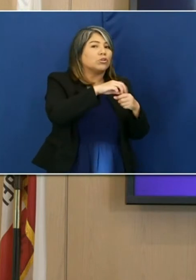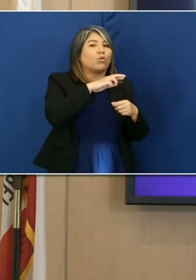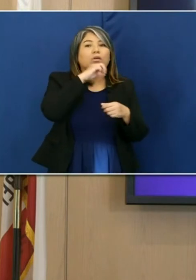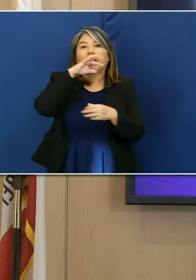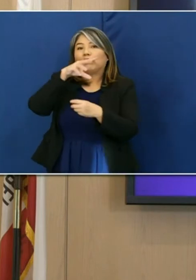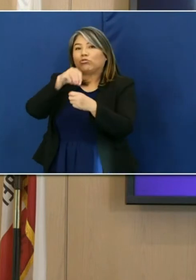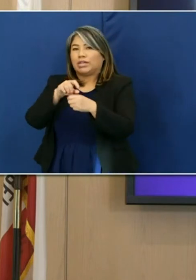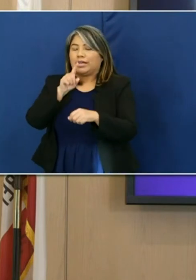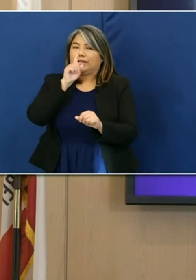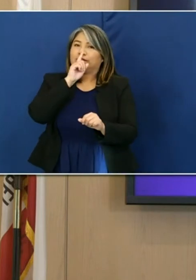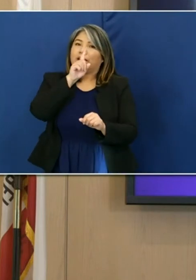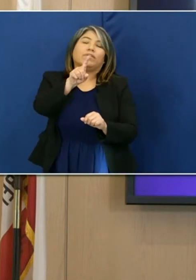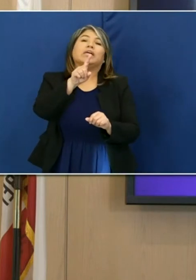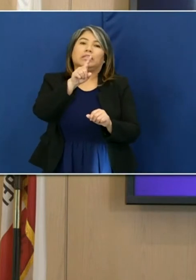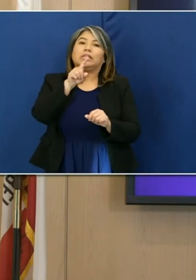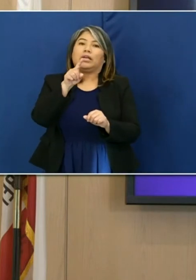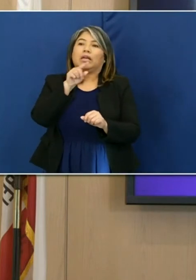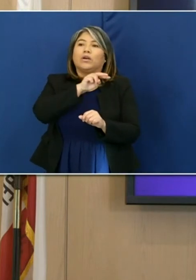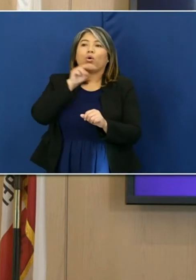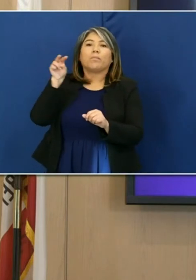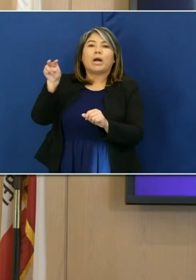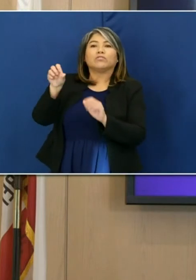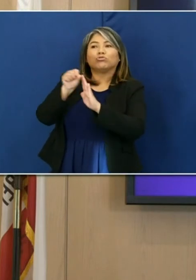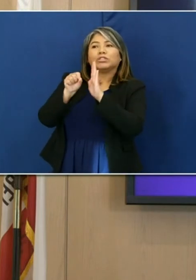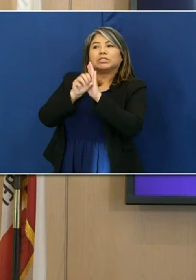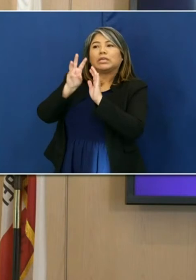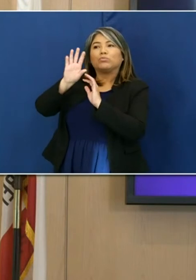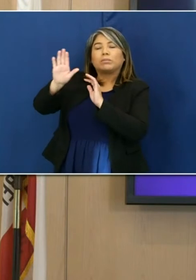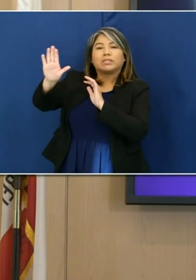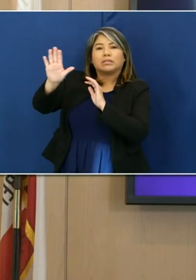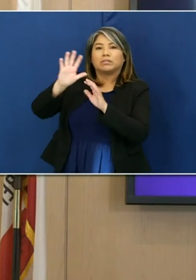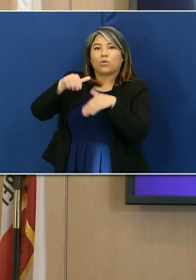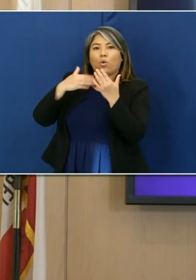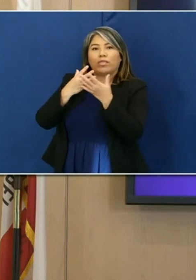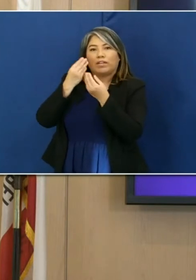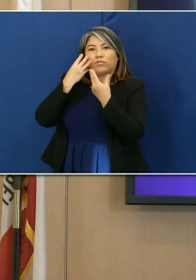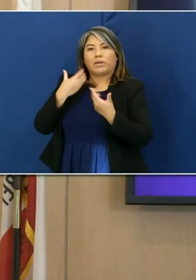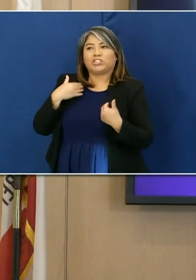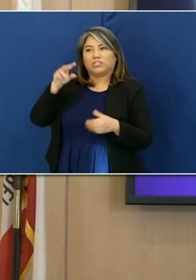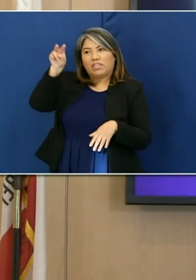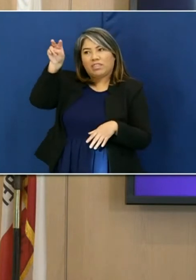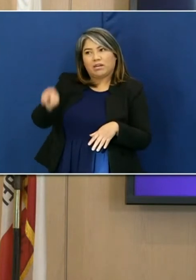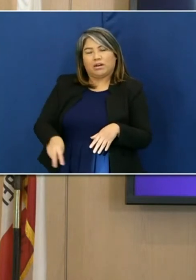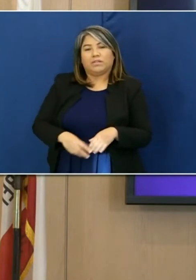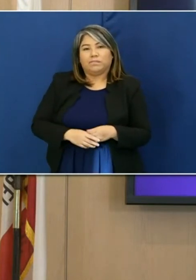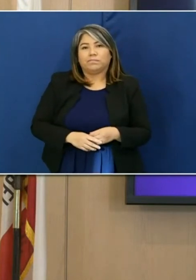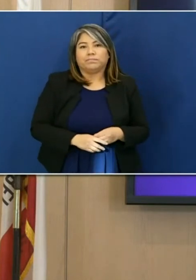included, definitely refer you back to the state's website that has all that information.